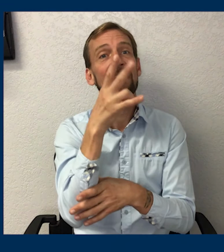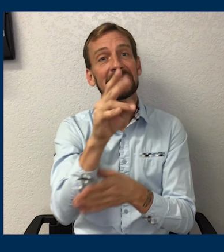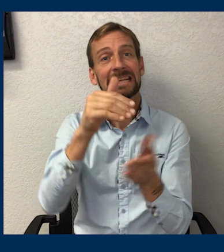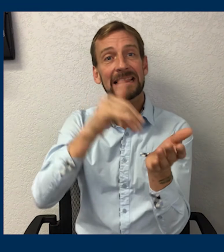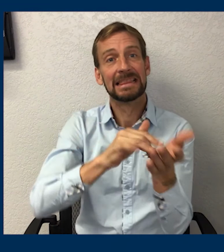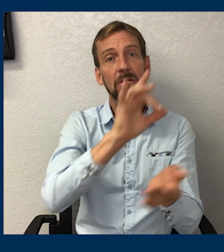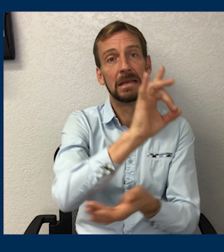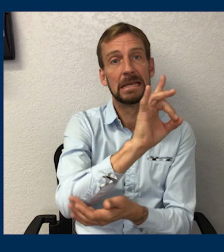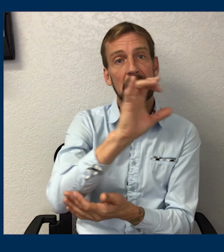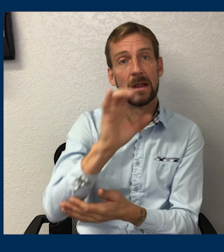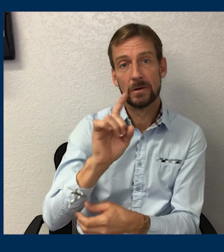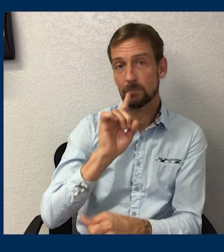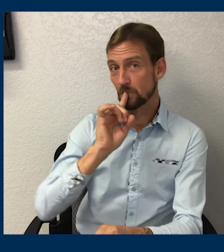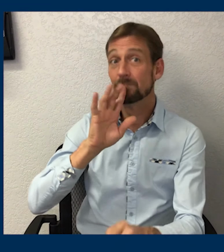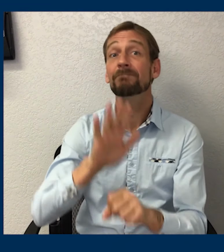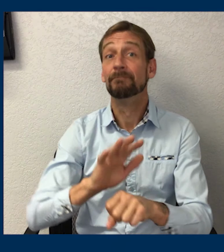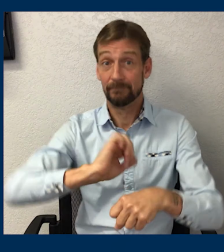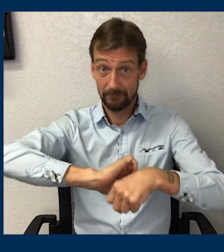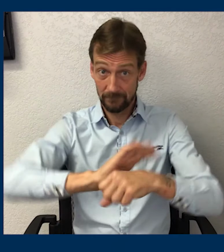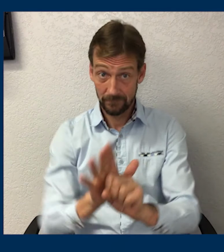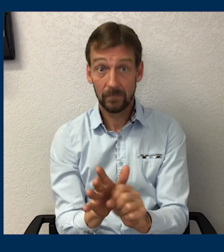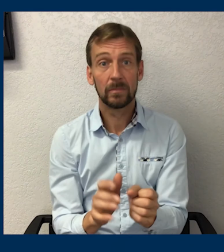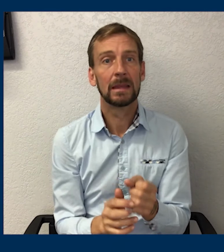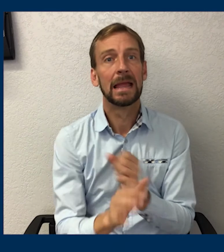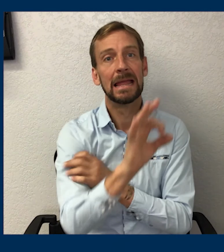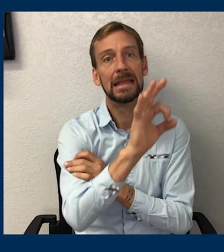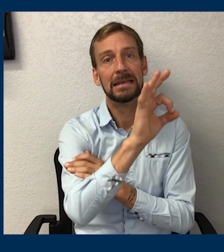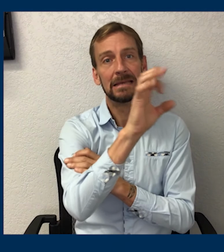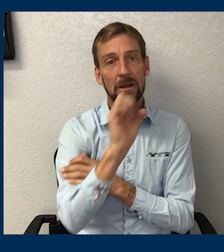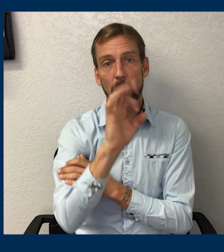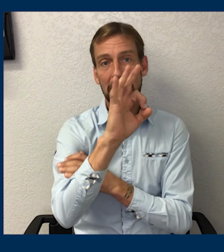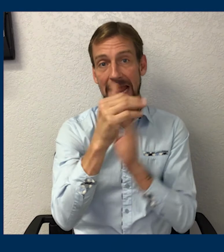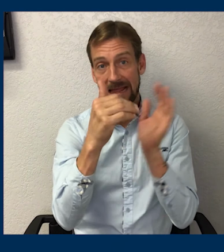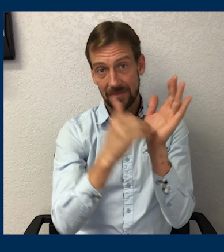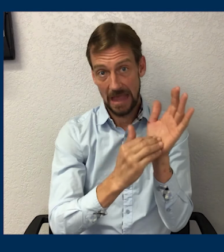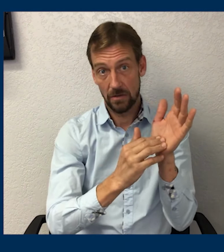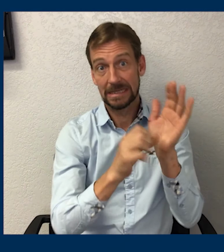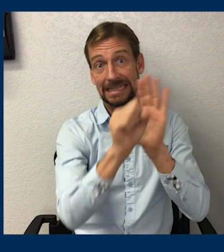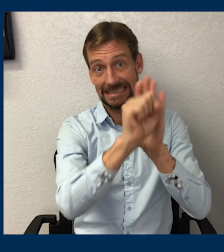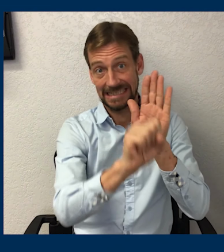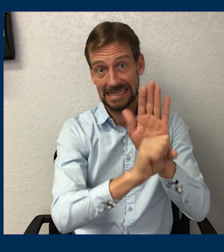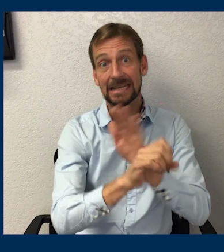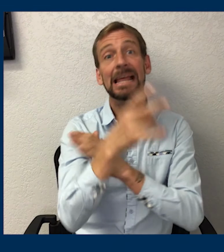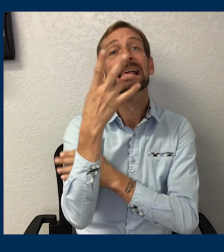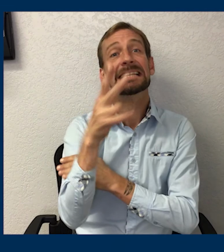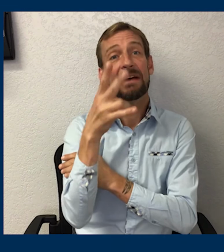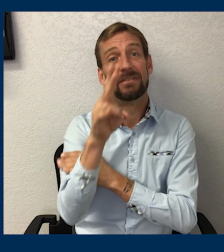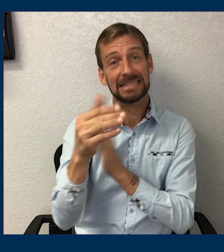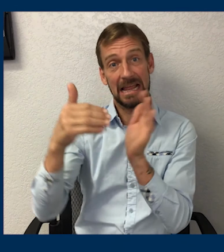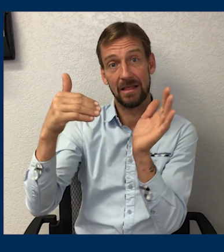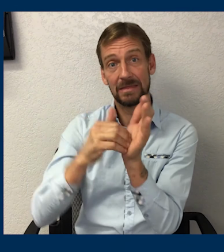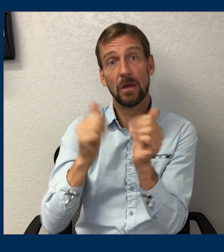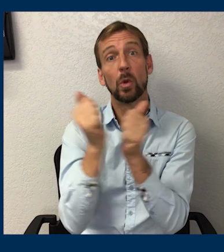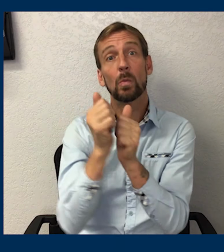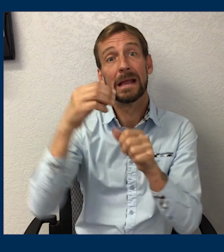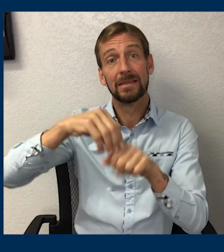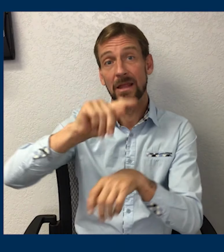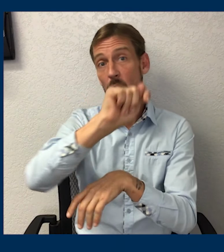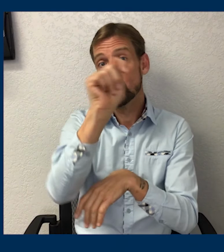17,800 confirmed cases, so 909,000 at the state level, 17,800 within Tulare